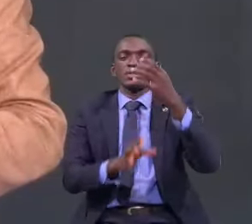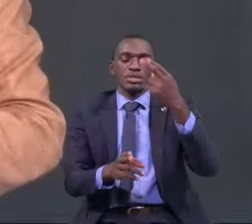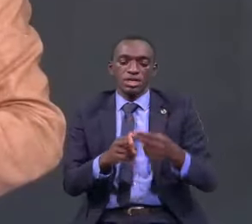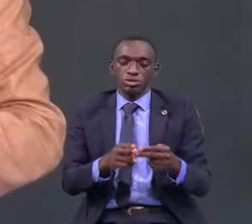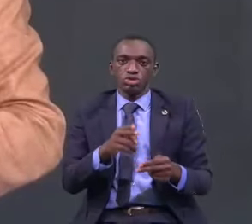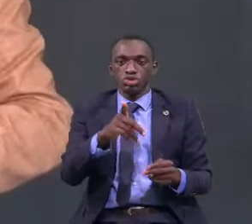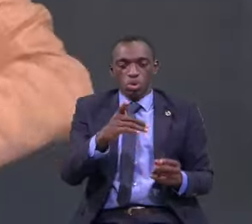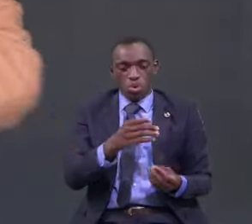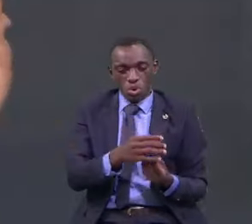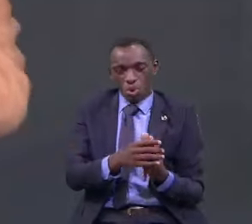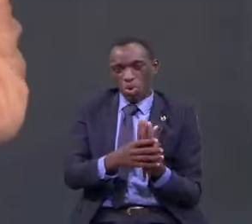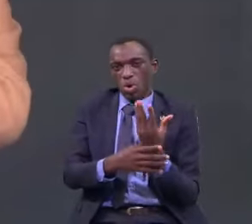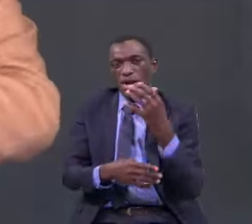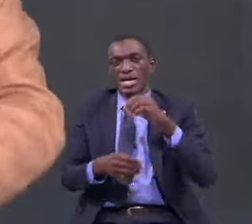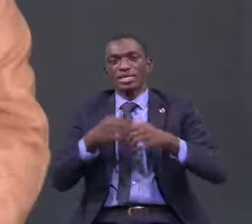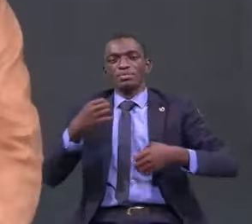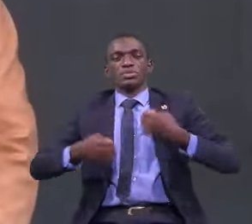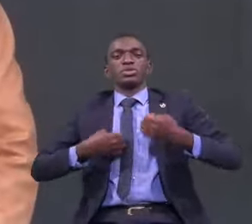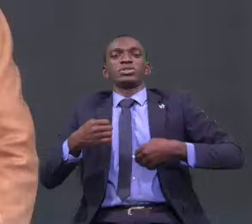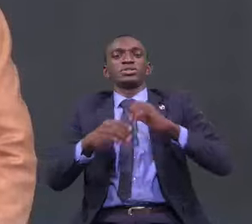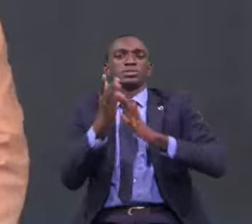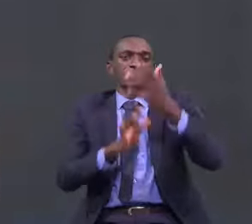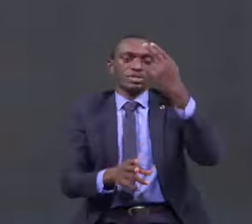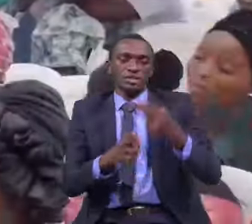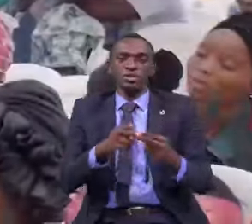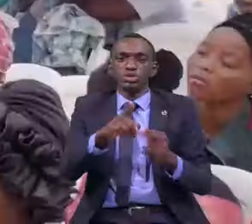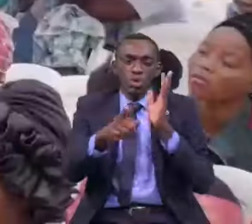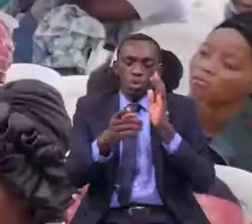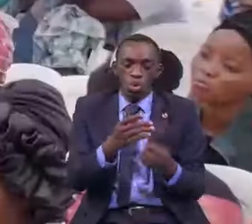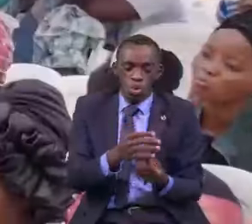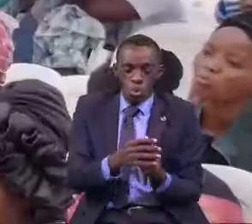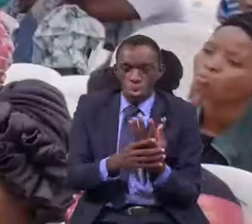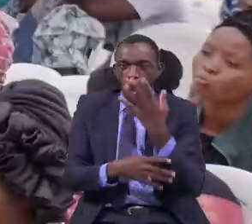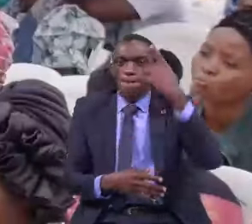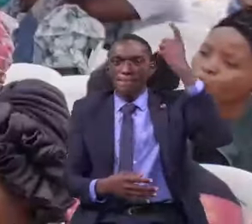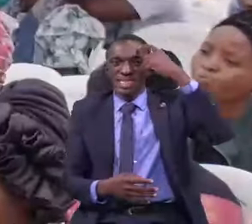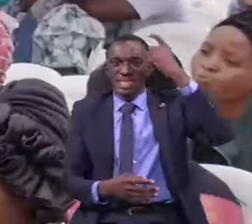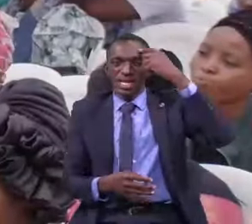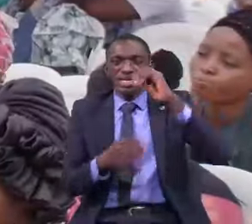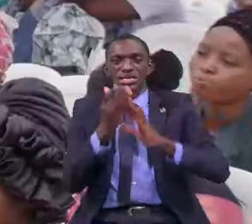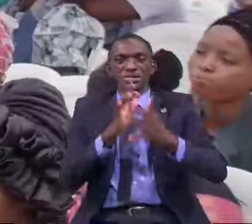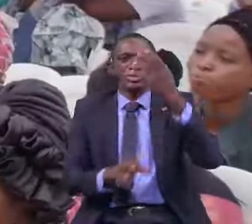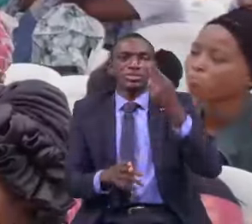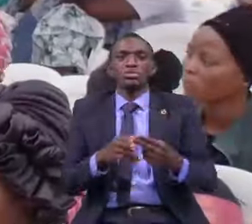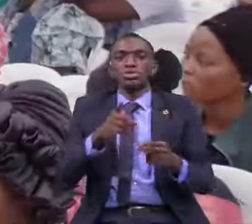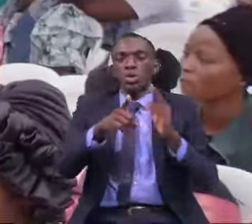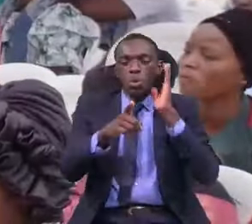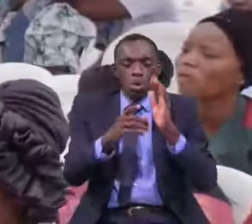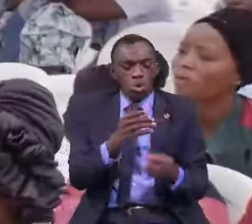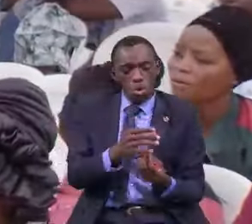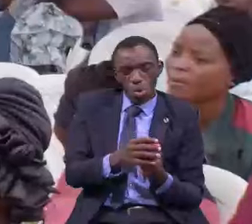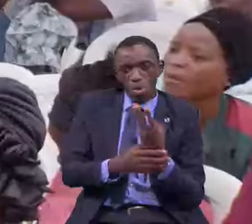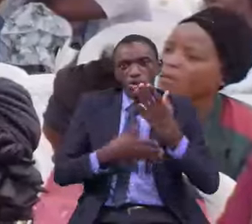emotionally. You will grow mentally. You will grow joyfully and